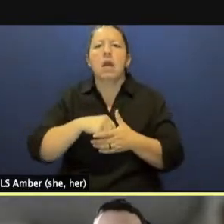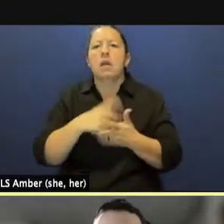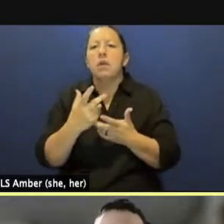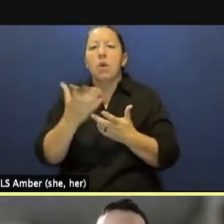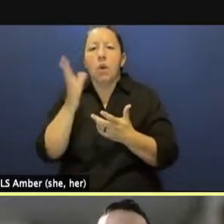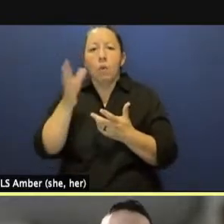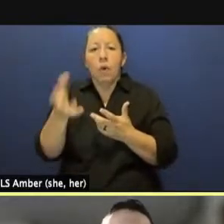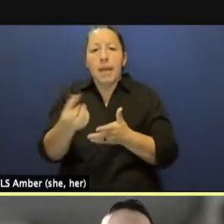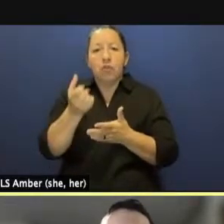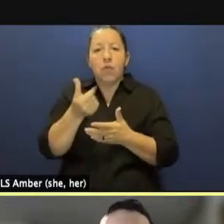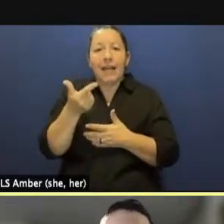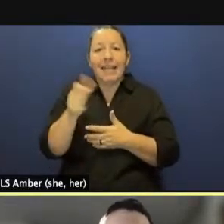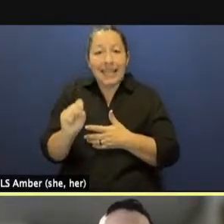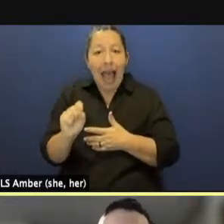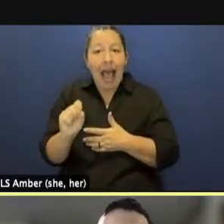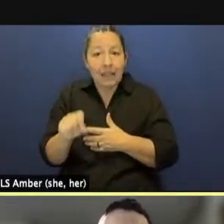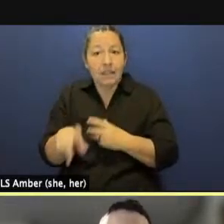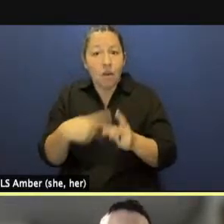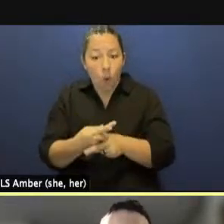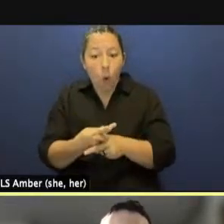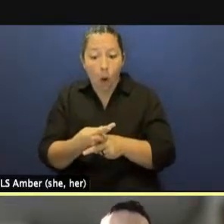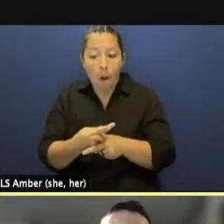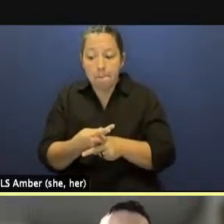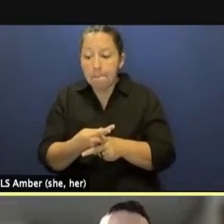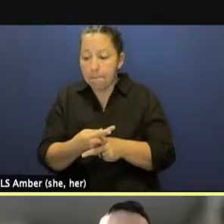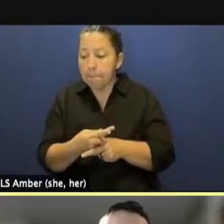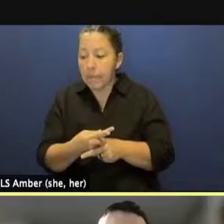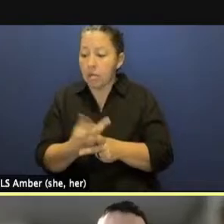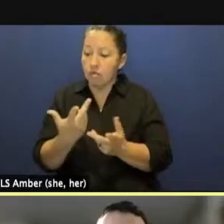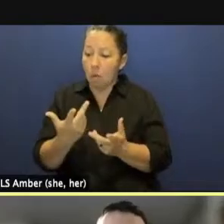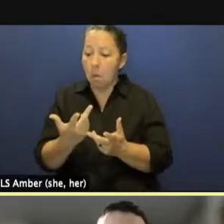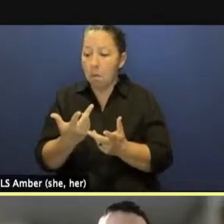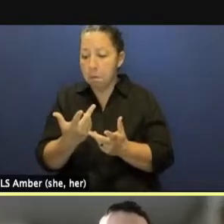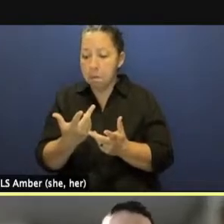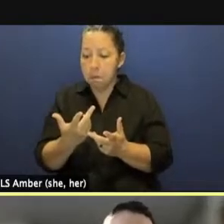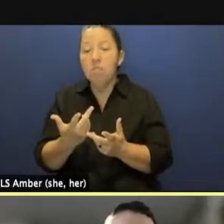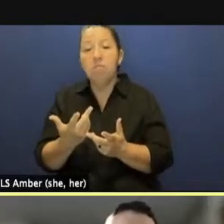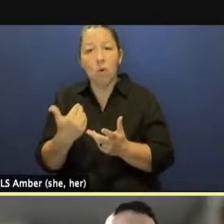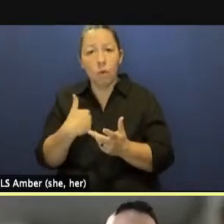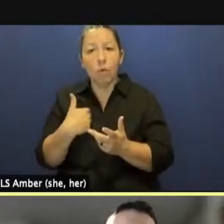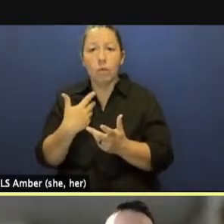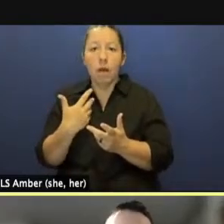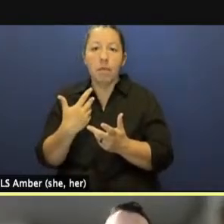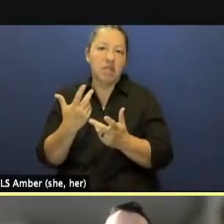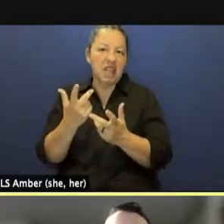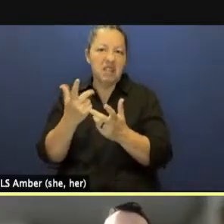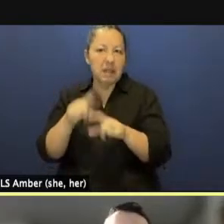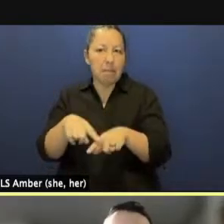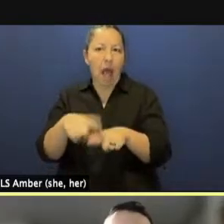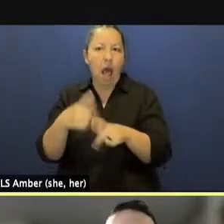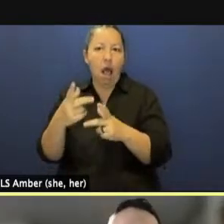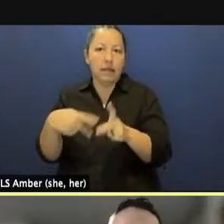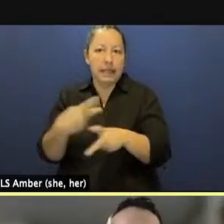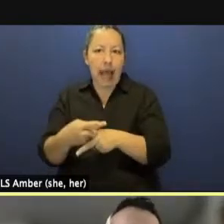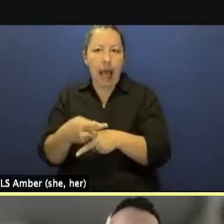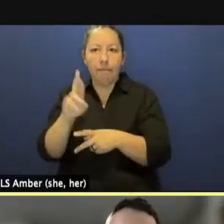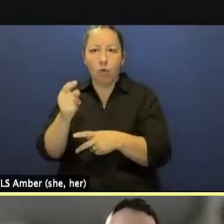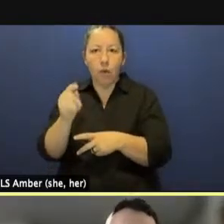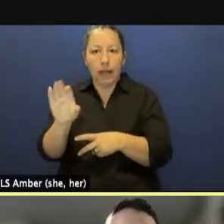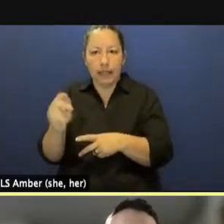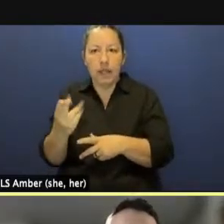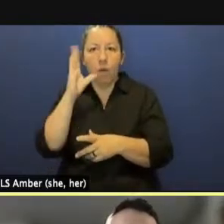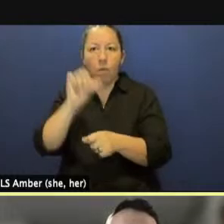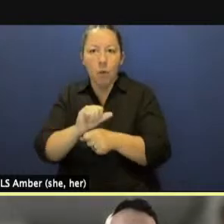extract in gas form. So maybe also all the volatiles we're gonna have from the regolith once we heat it up. So we have this